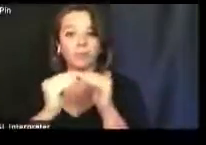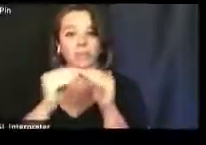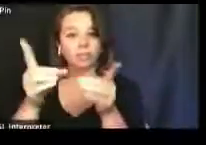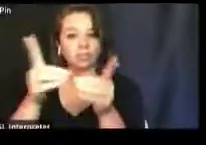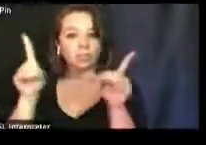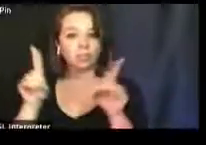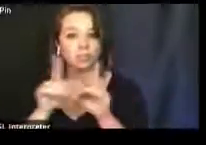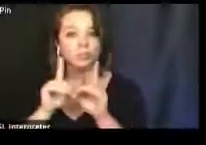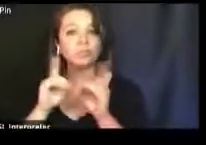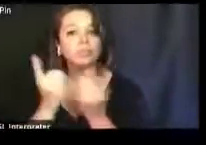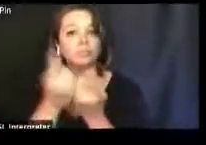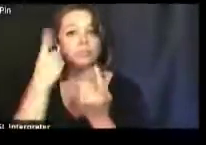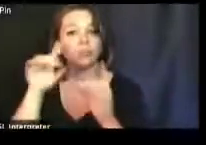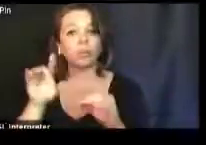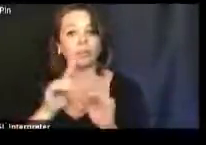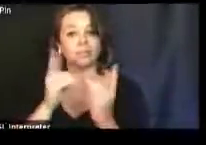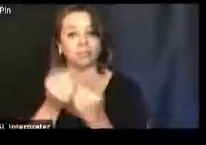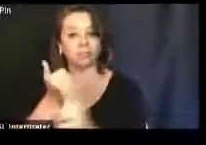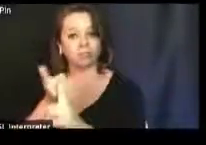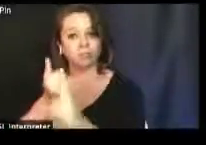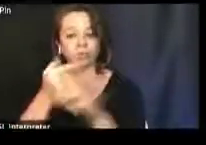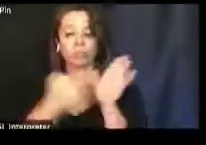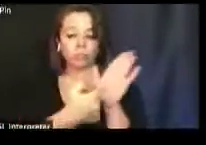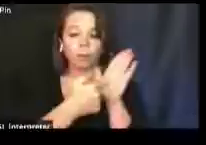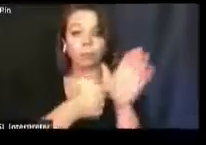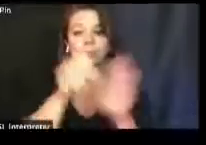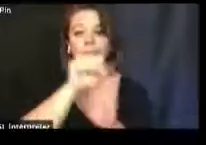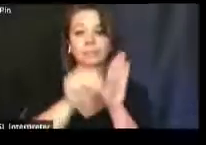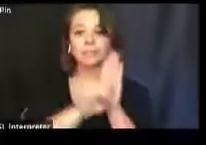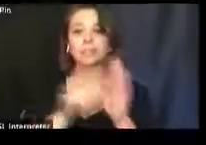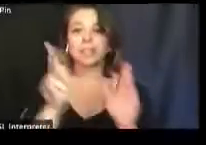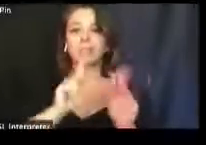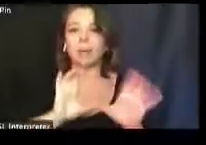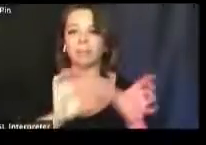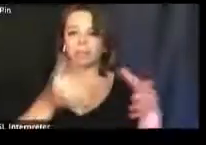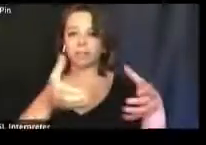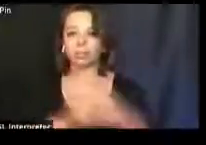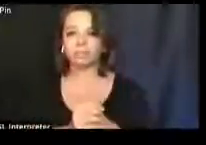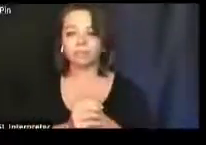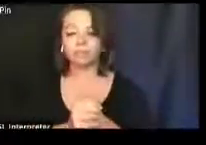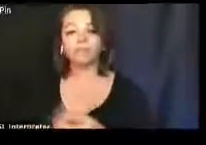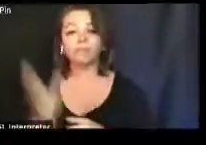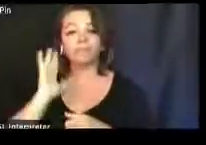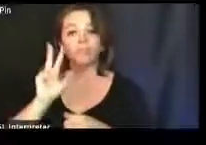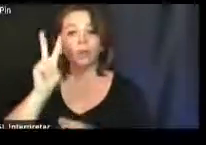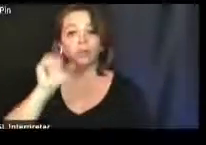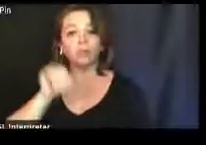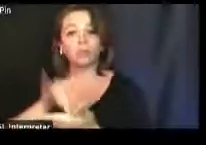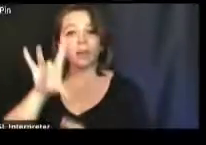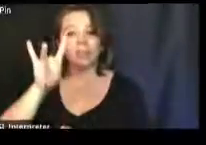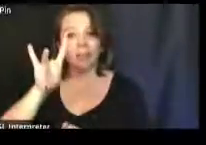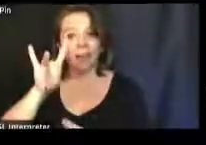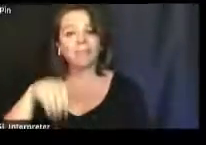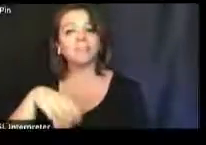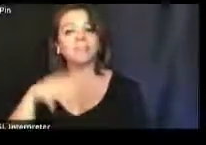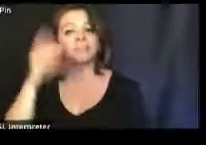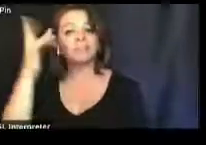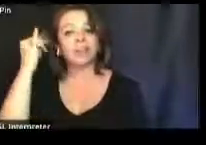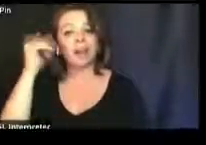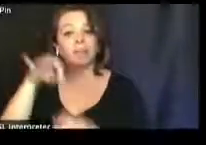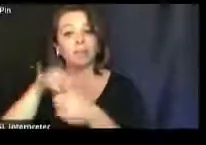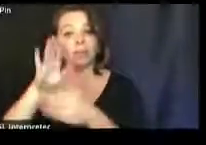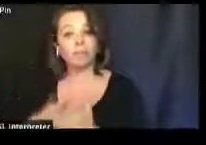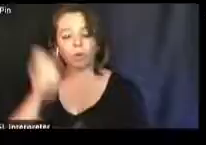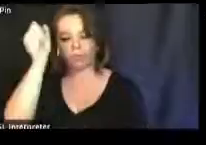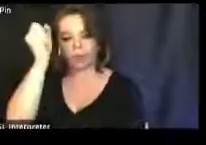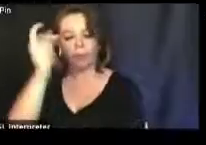reflect the state's population. In 2008, California voters authorized the creation of the commission when they passed the